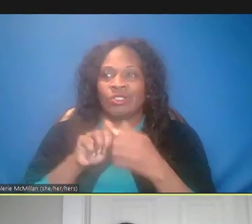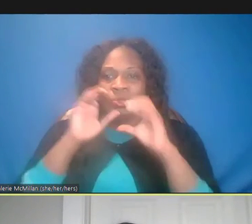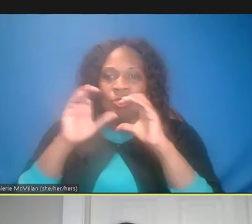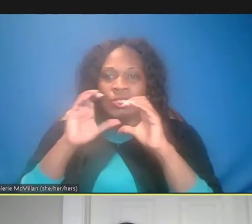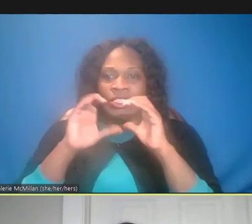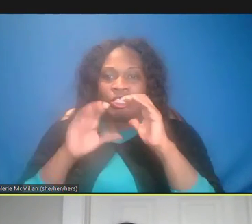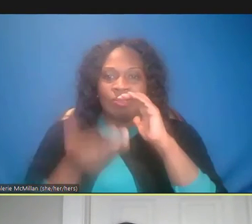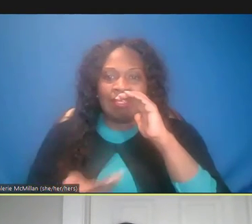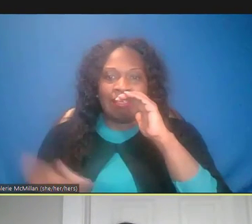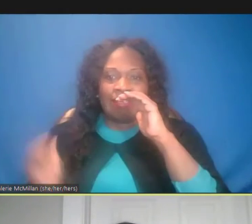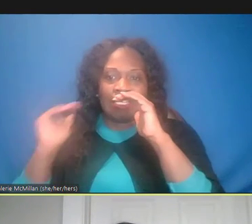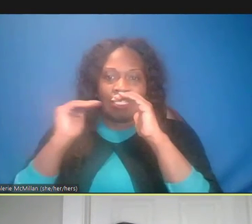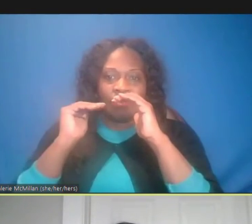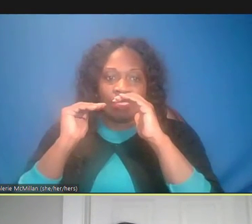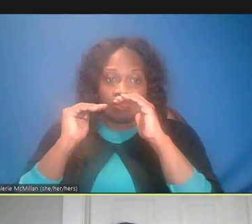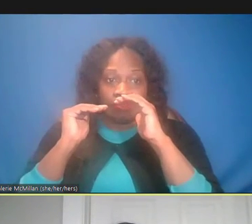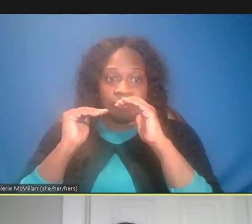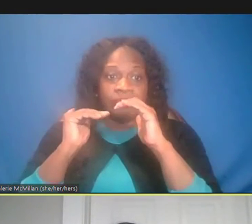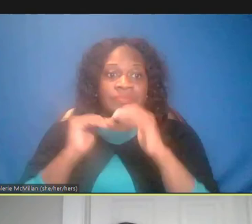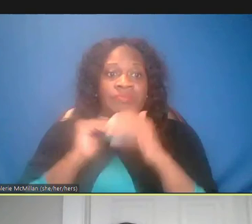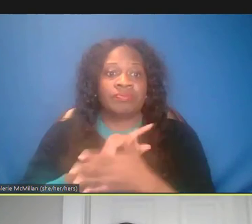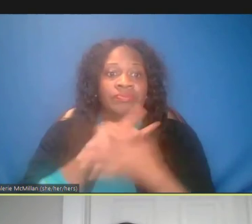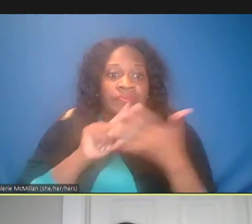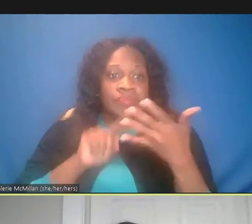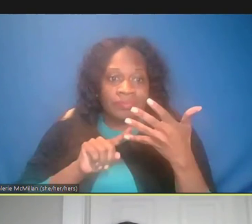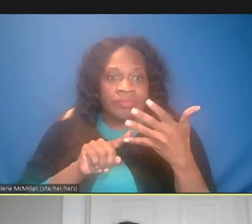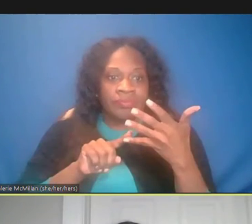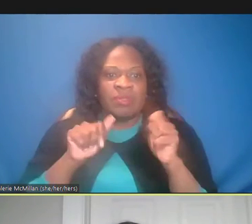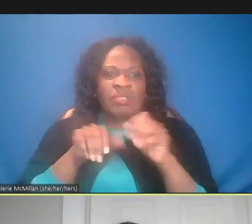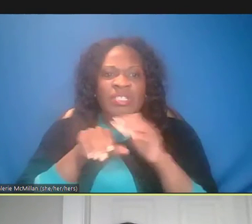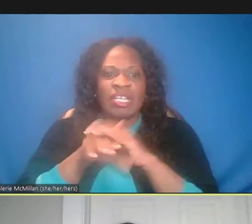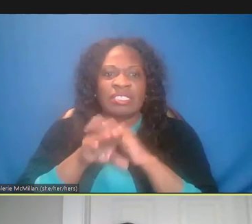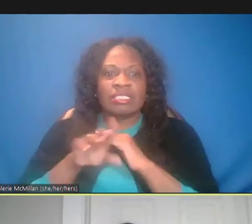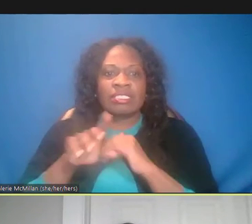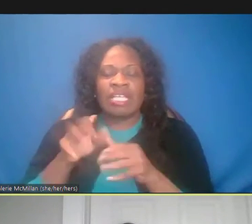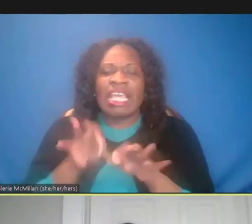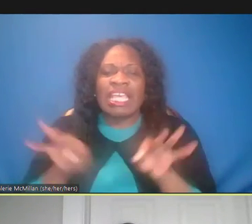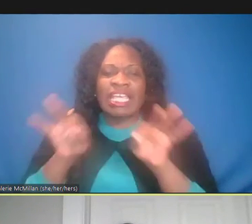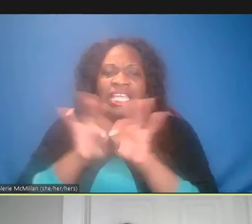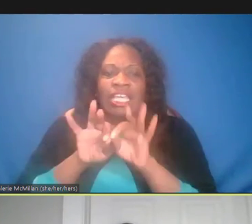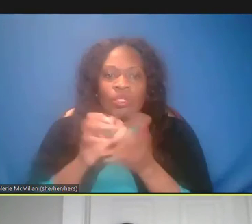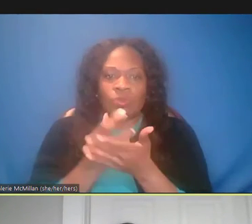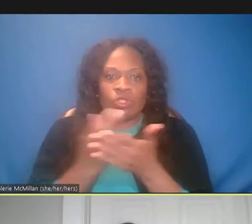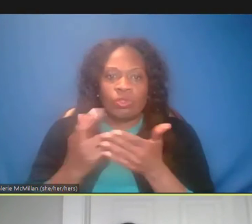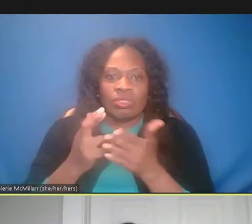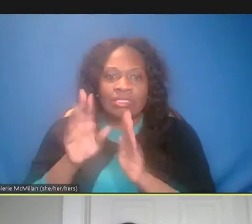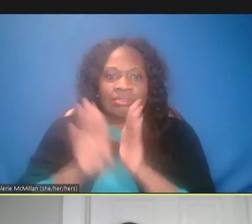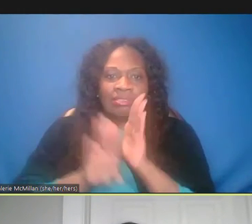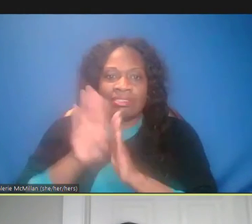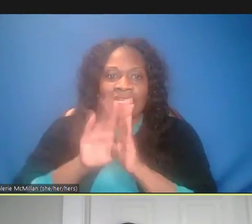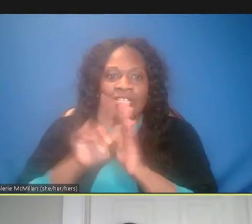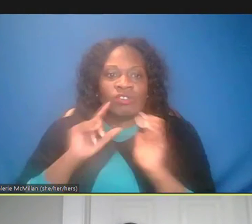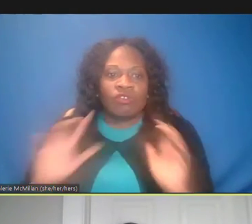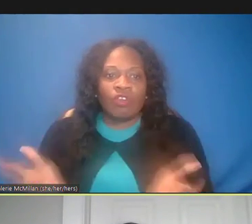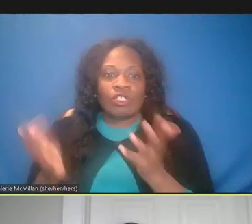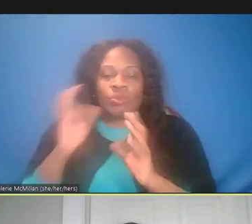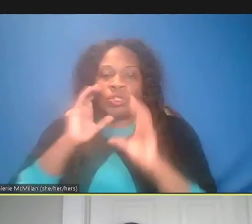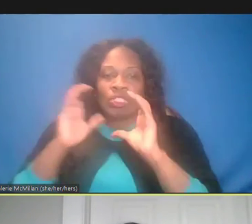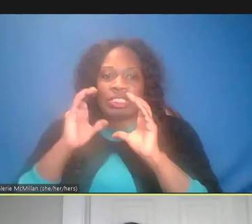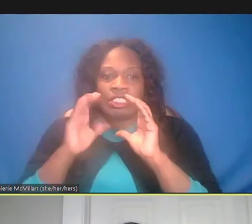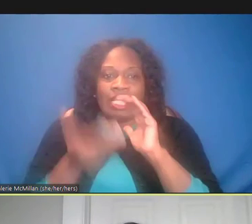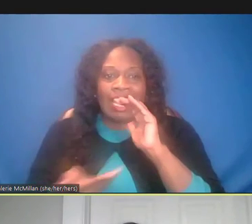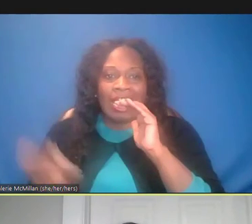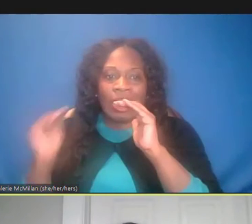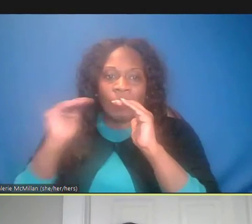to be able to access key resources designed to foster communication equity in encounters with deaf, hard of hearing,